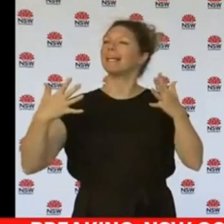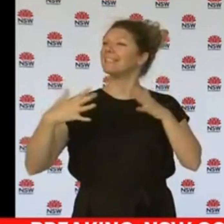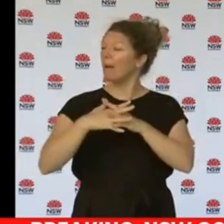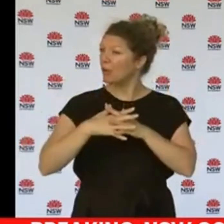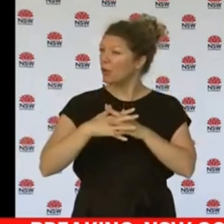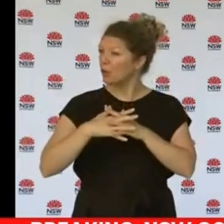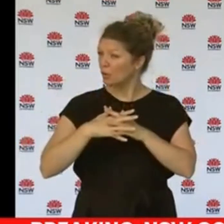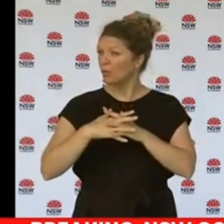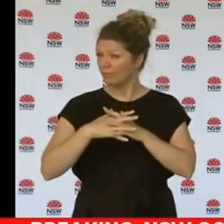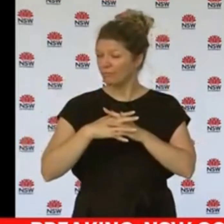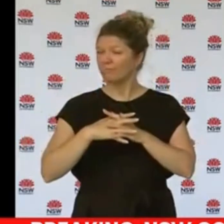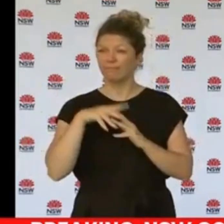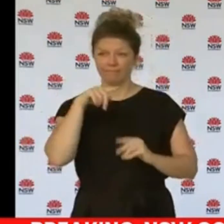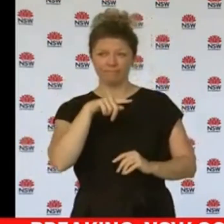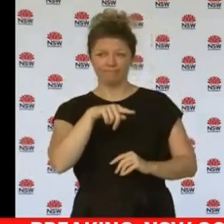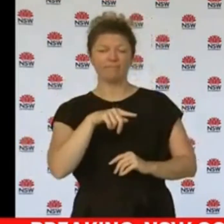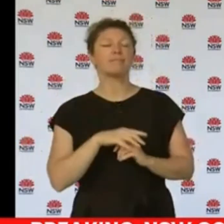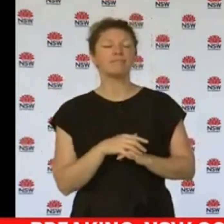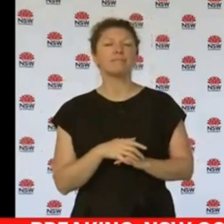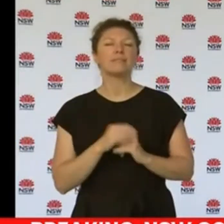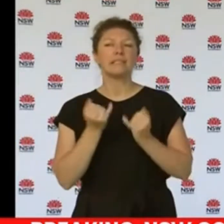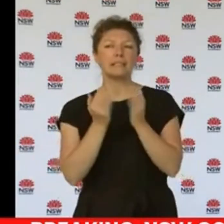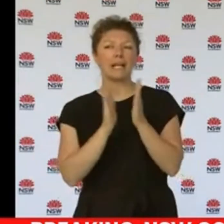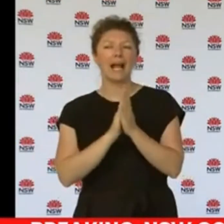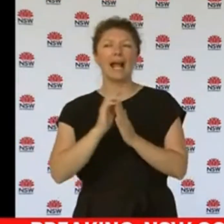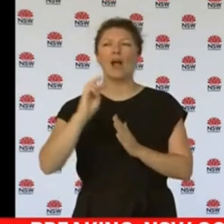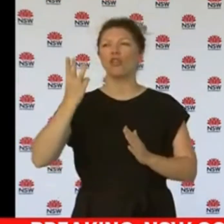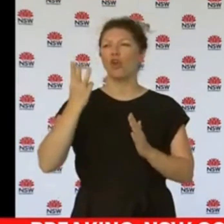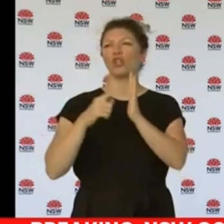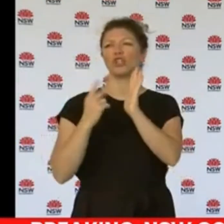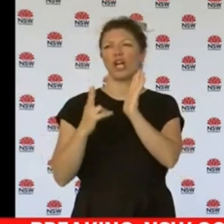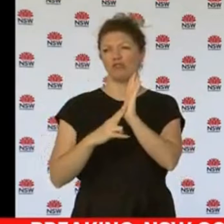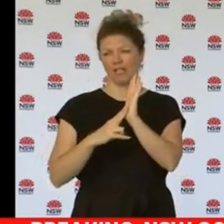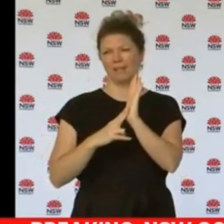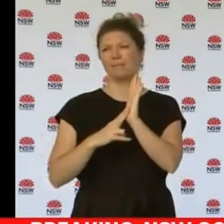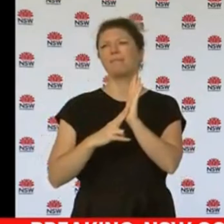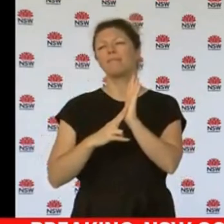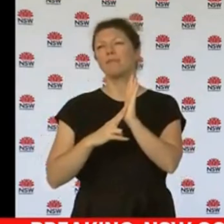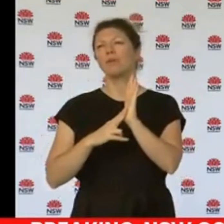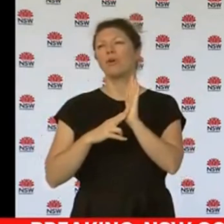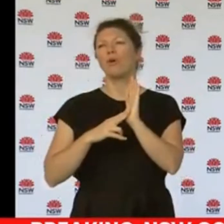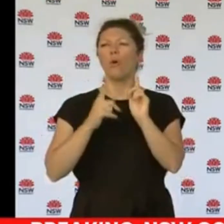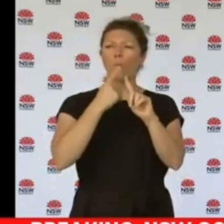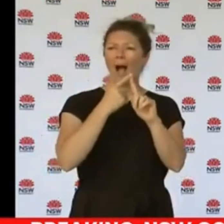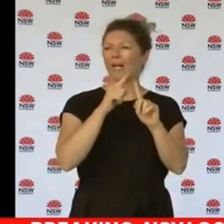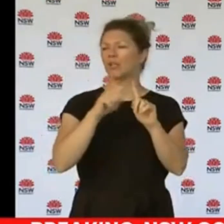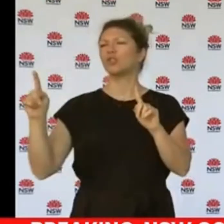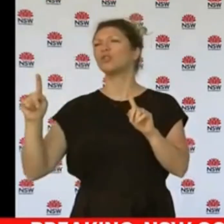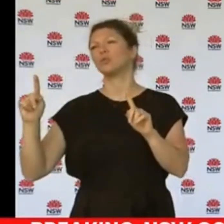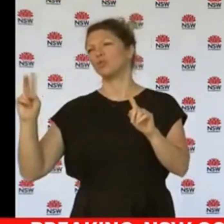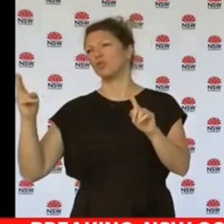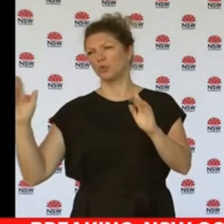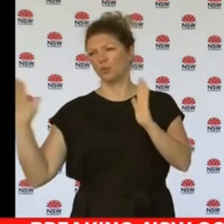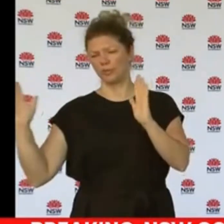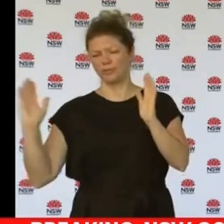Campsie at 14/28 Amy Street, Campsie, on Sunday the 3rd of January, 1:20pm and